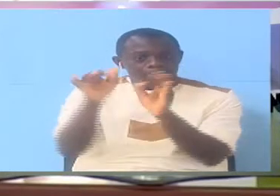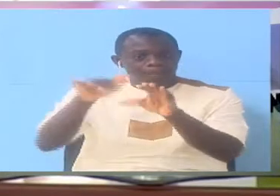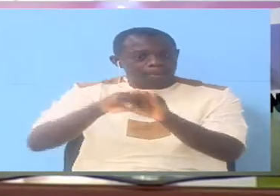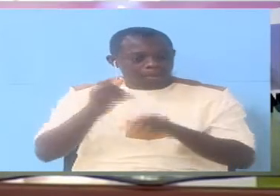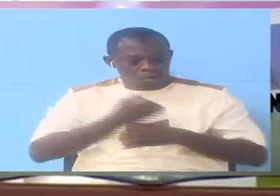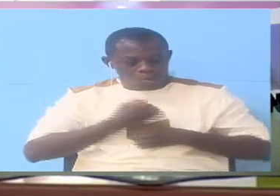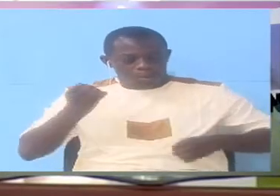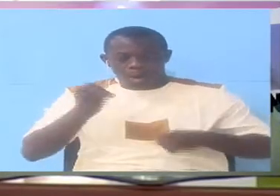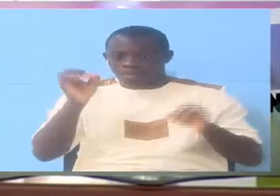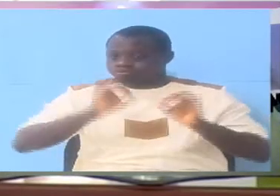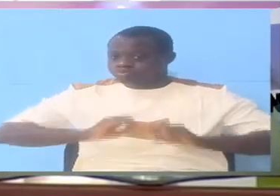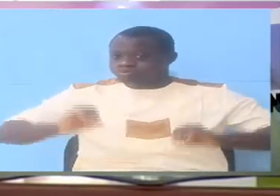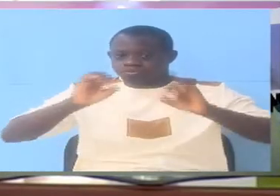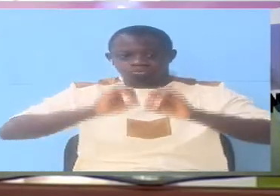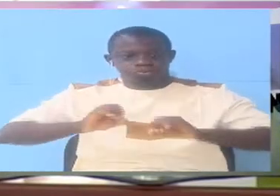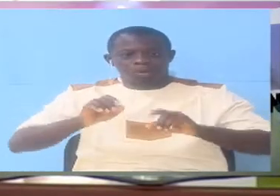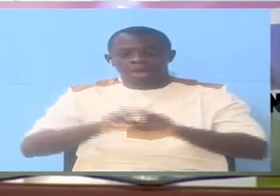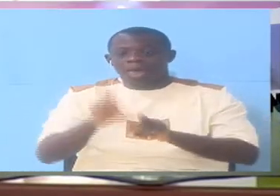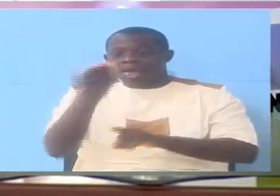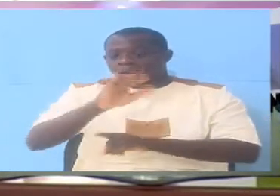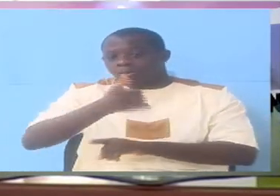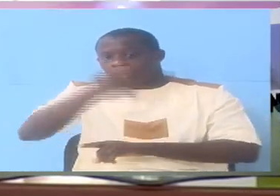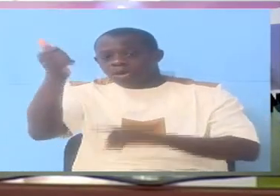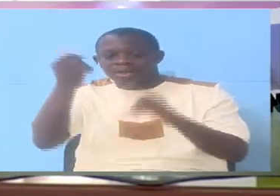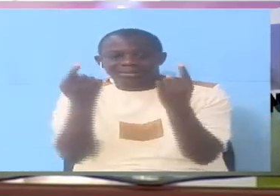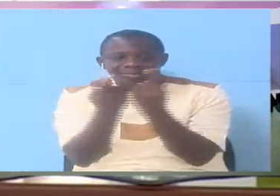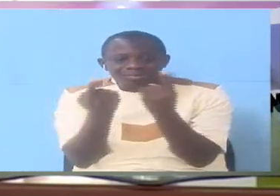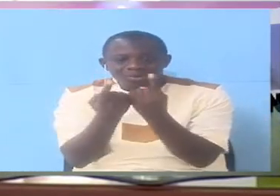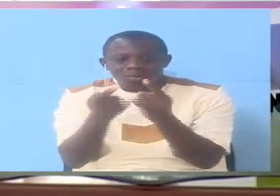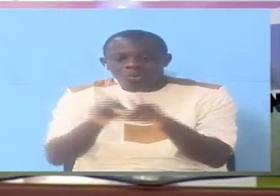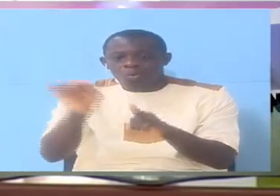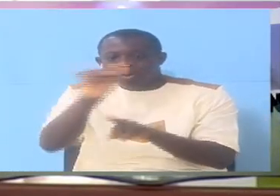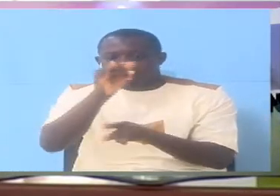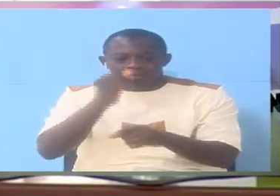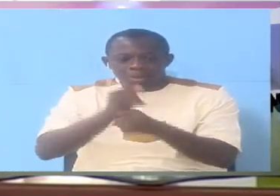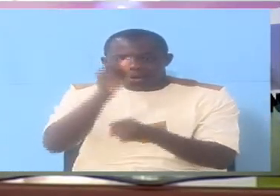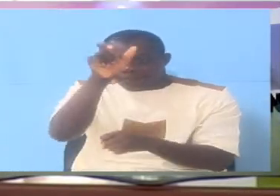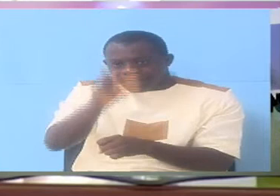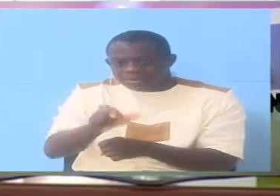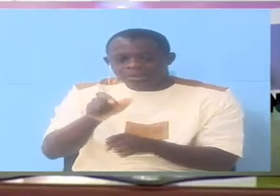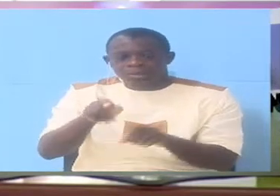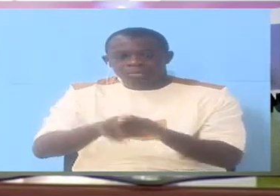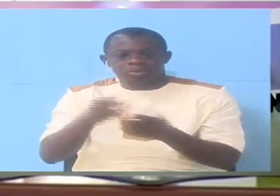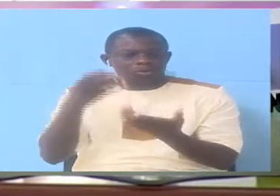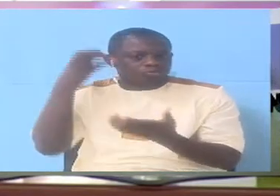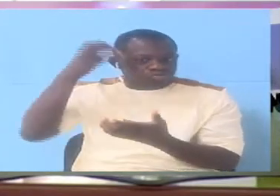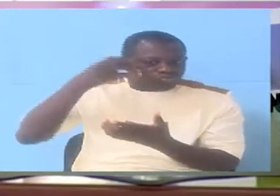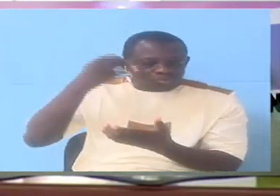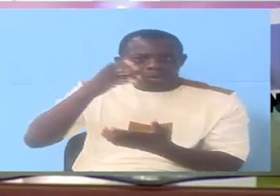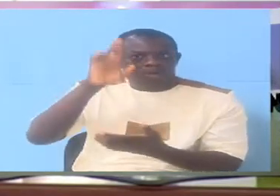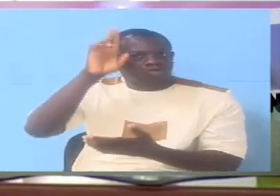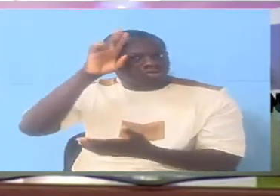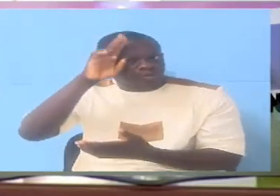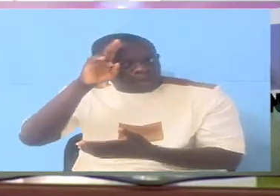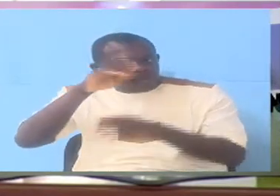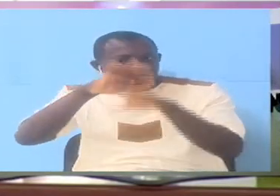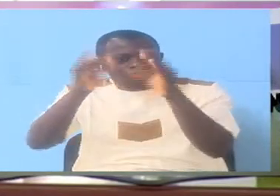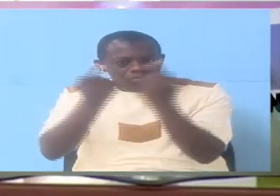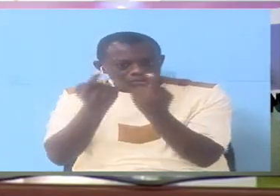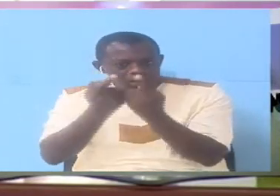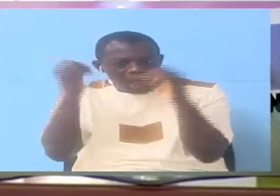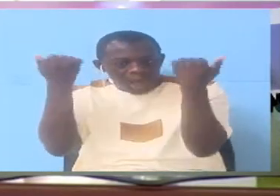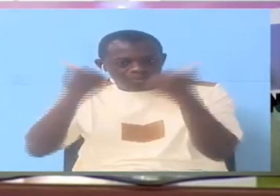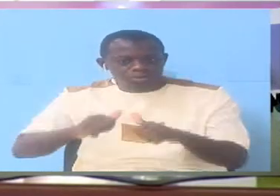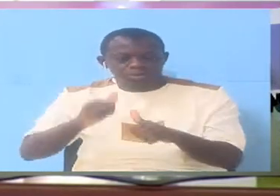were they carrying any other item that could raise an alarm or trigger any form of suspicion. amul dara loo xam